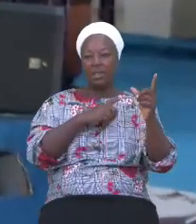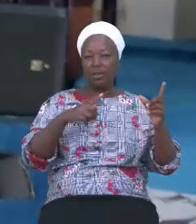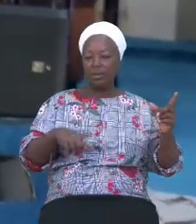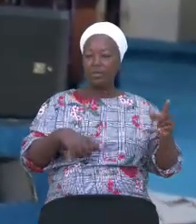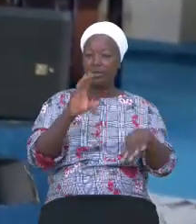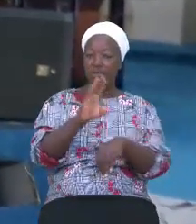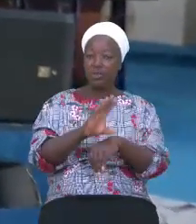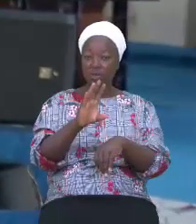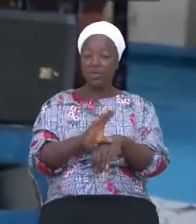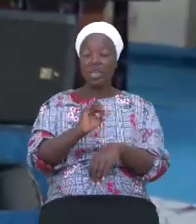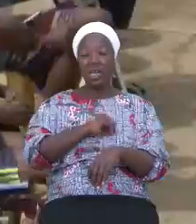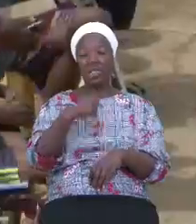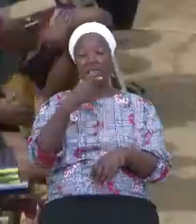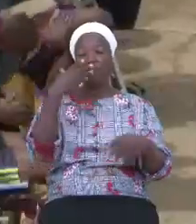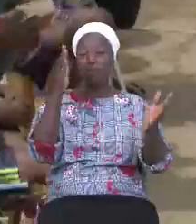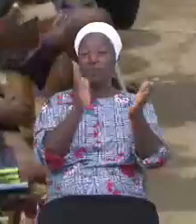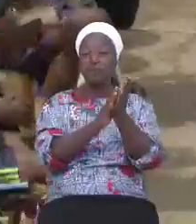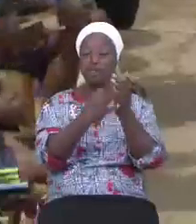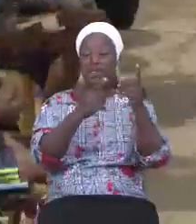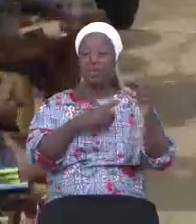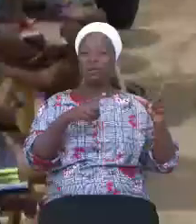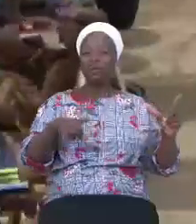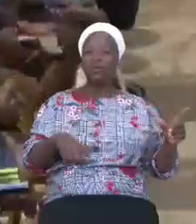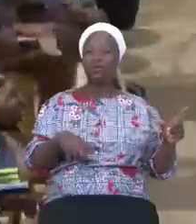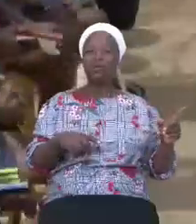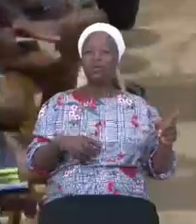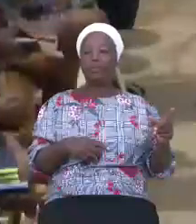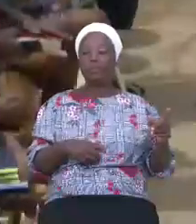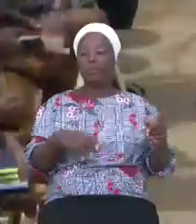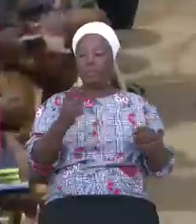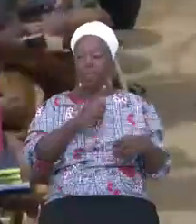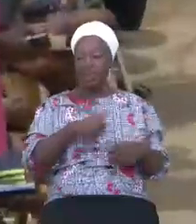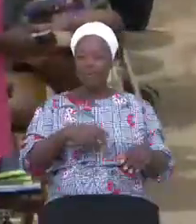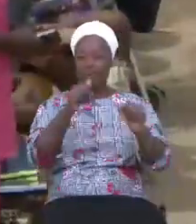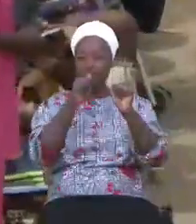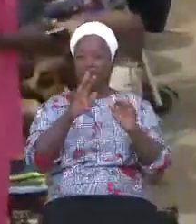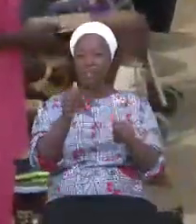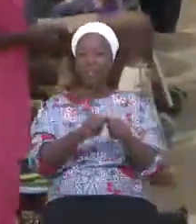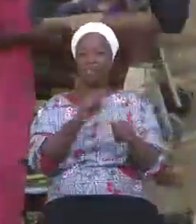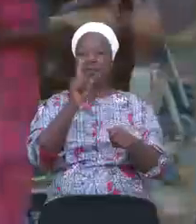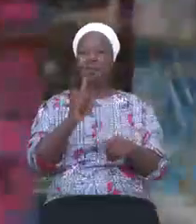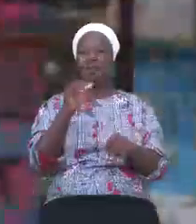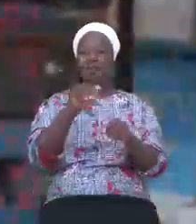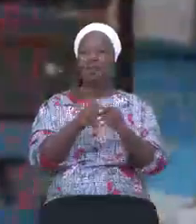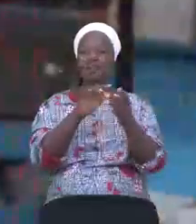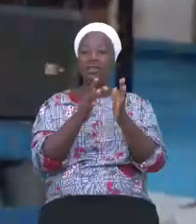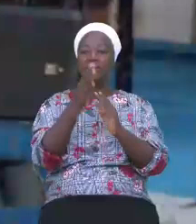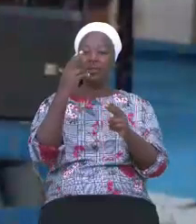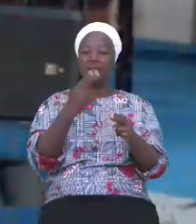Church, I said, praise the Lord. The Lord bless everyone in Jesus'